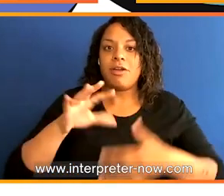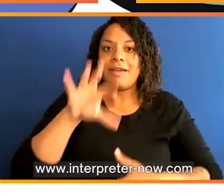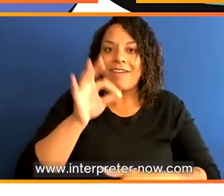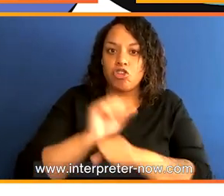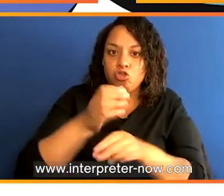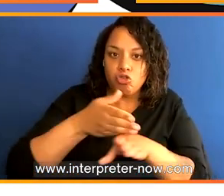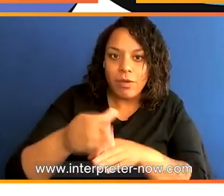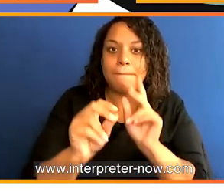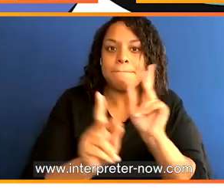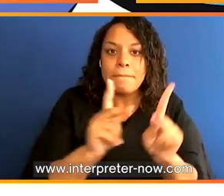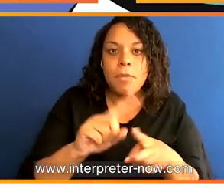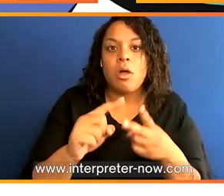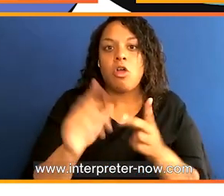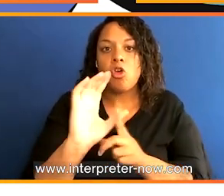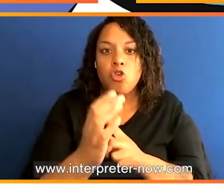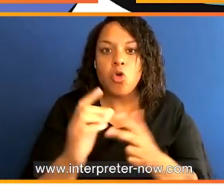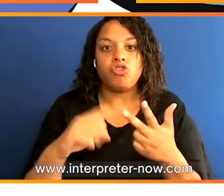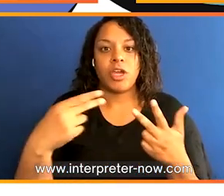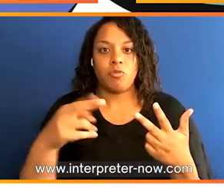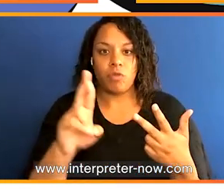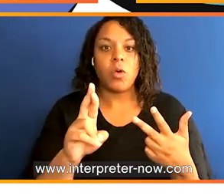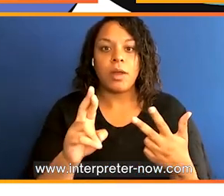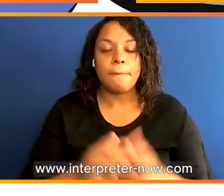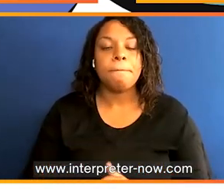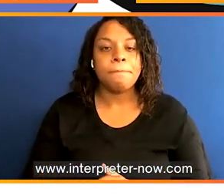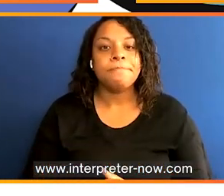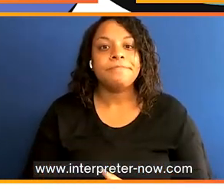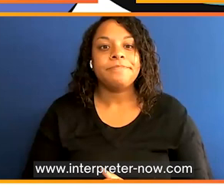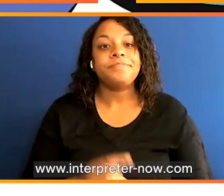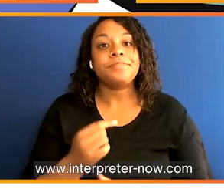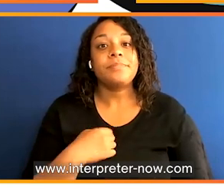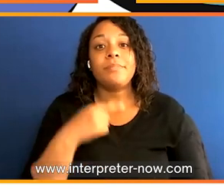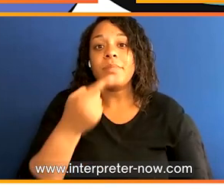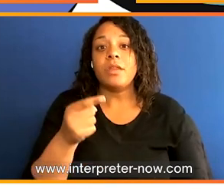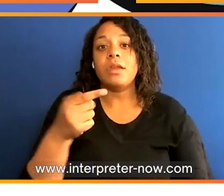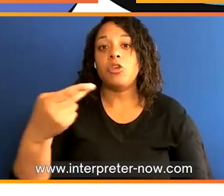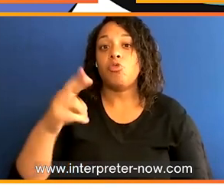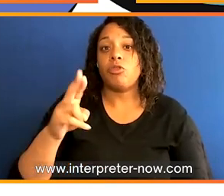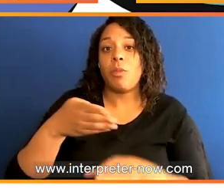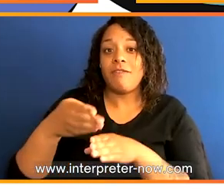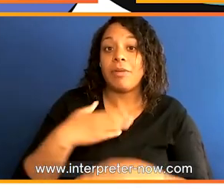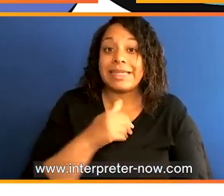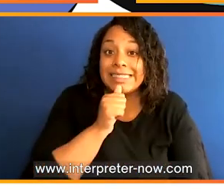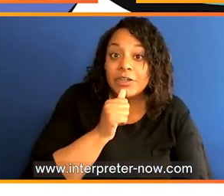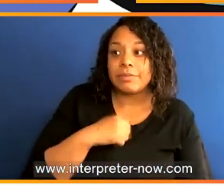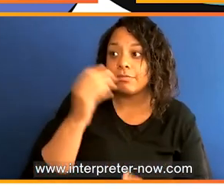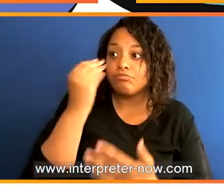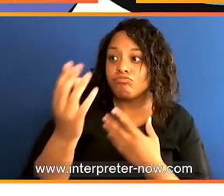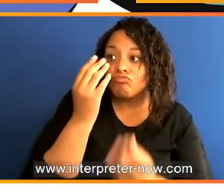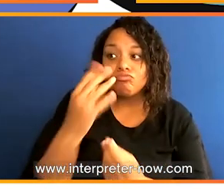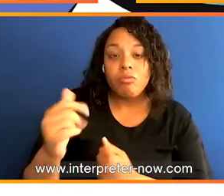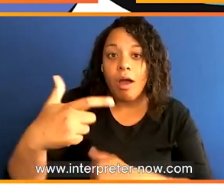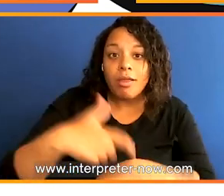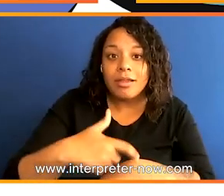career in people and culture and human resources. Because I tell human resources professionals these secrets all the